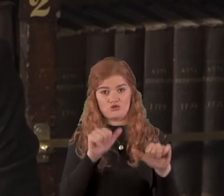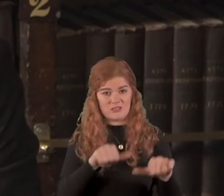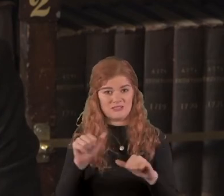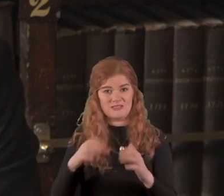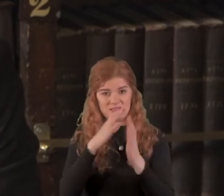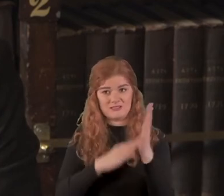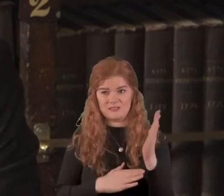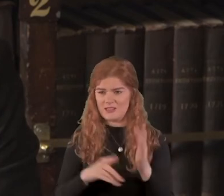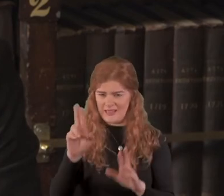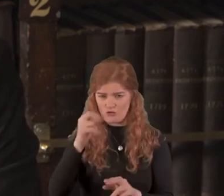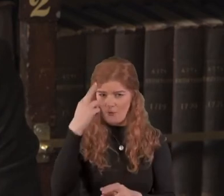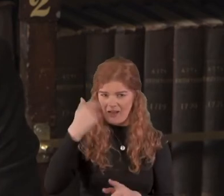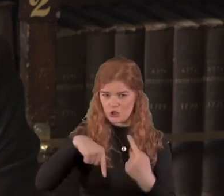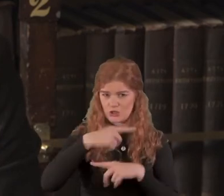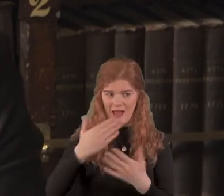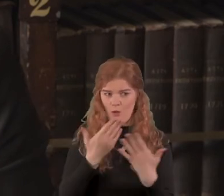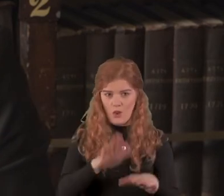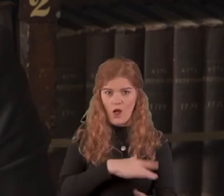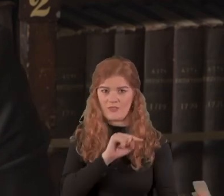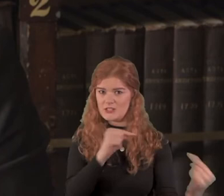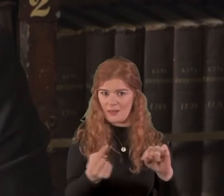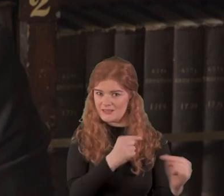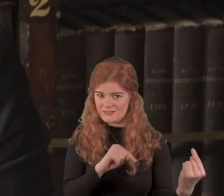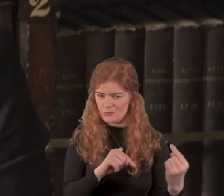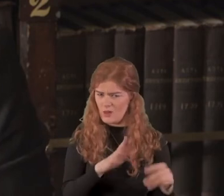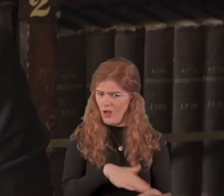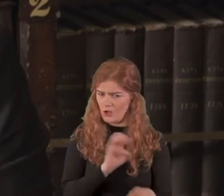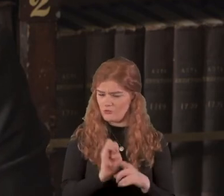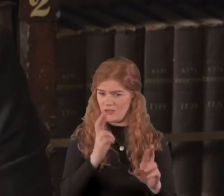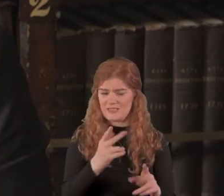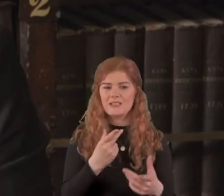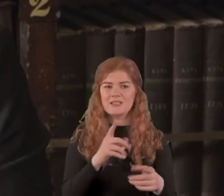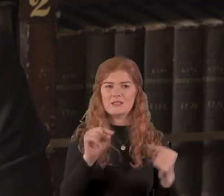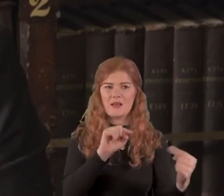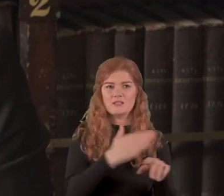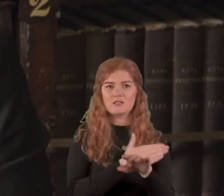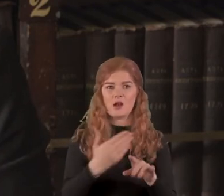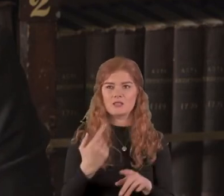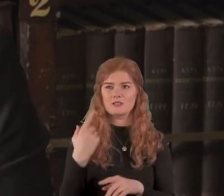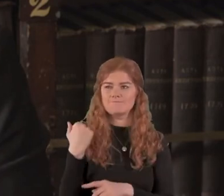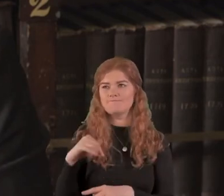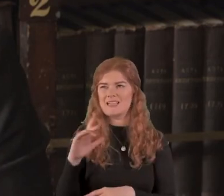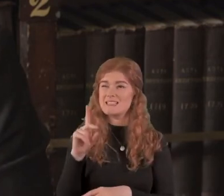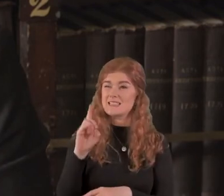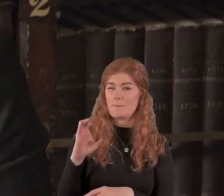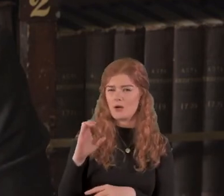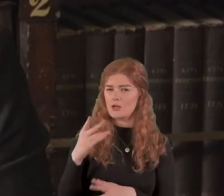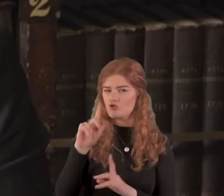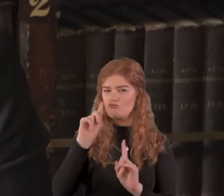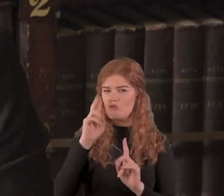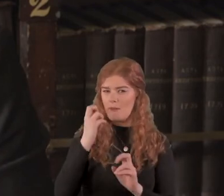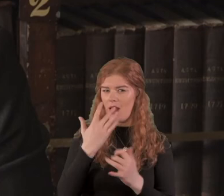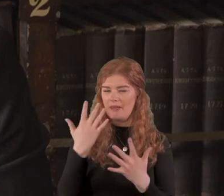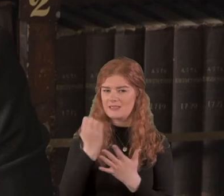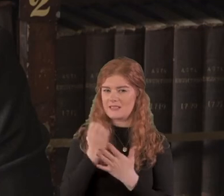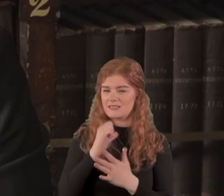of the treaty. Can you remind us how long the debate was? It was quite a long debate, wasn't it? Yeah, it started in December. I can't remember the exact number of days. It started